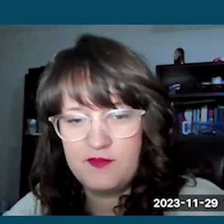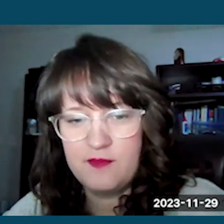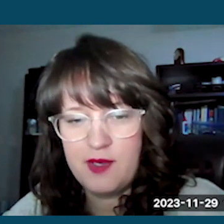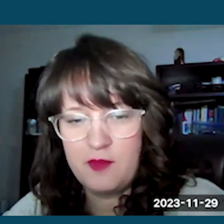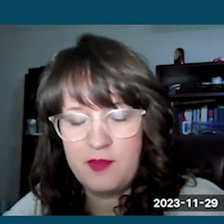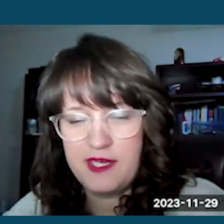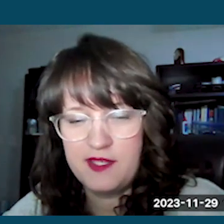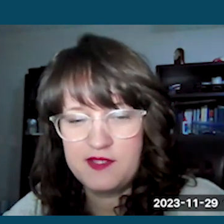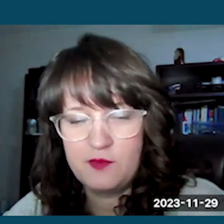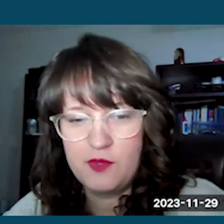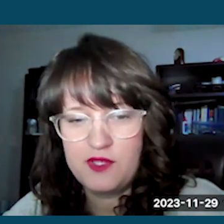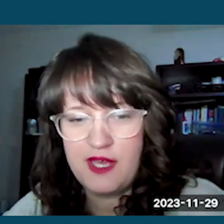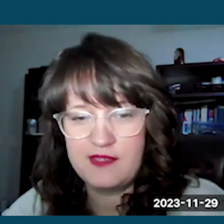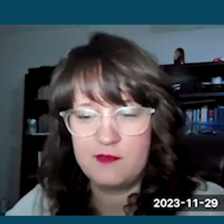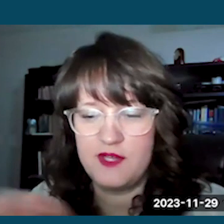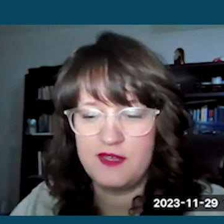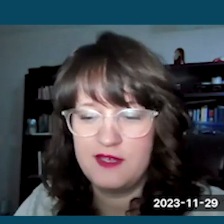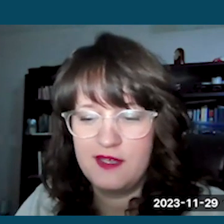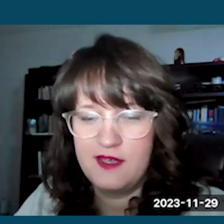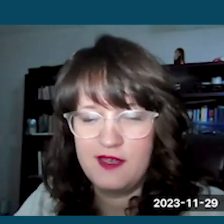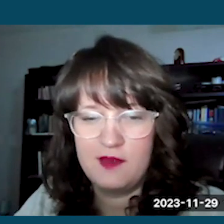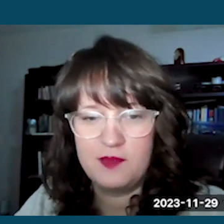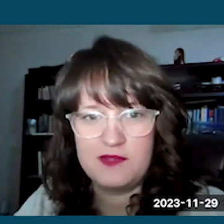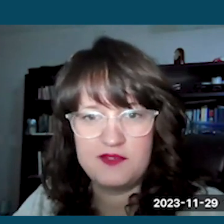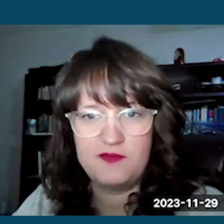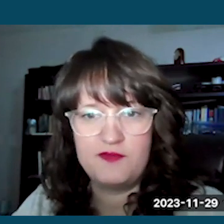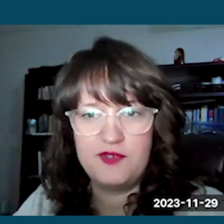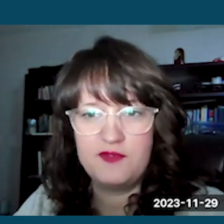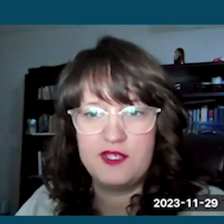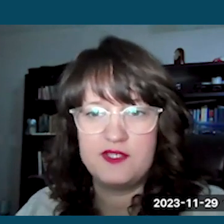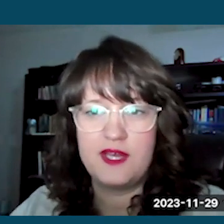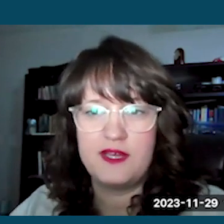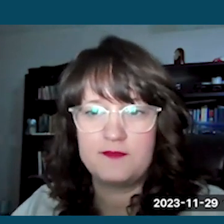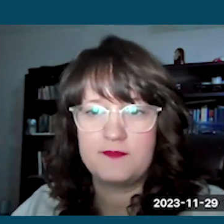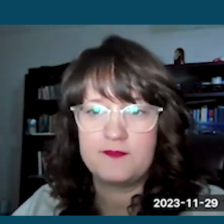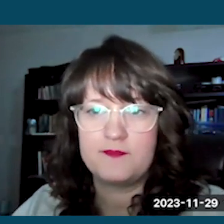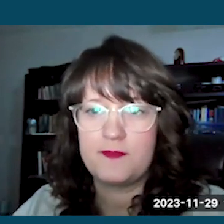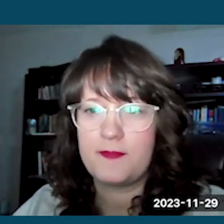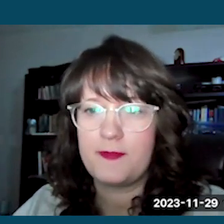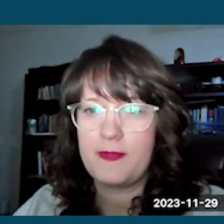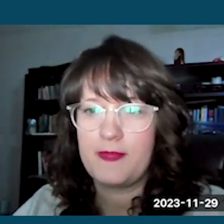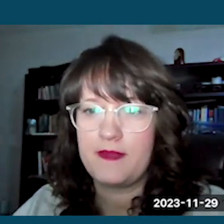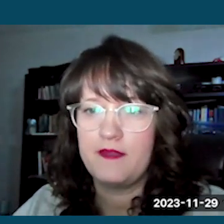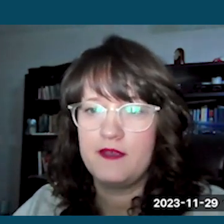then if our panelists want to add something, please feel free to do that.